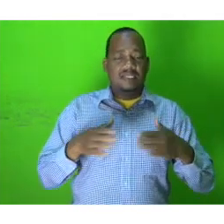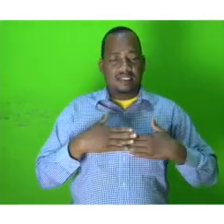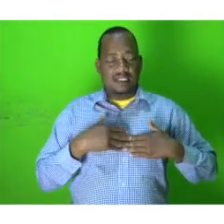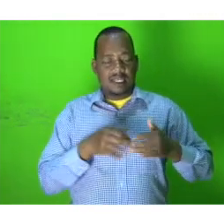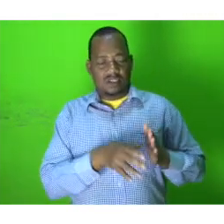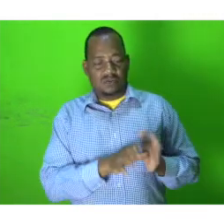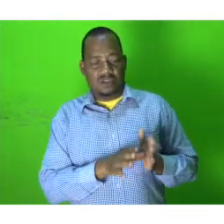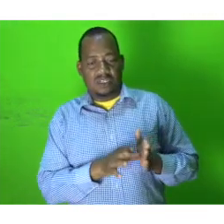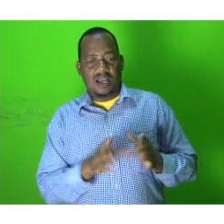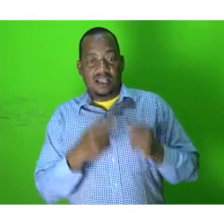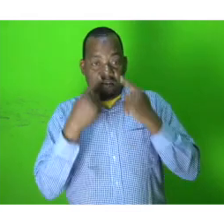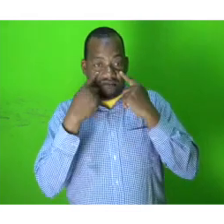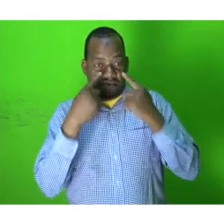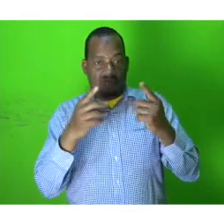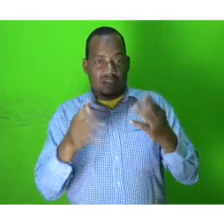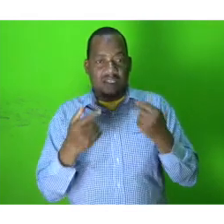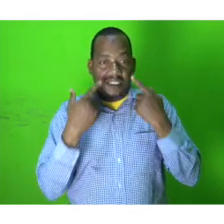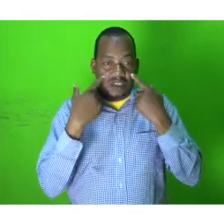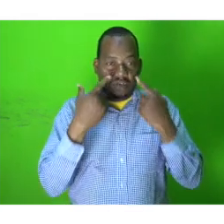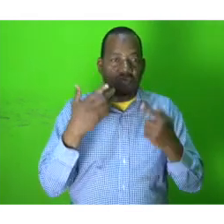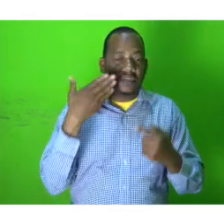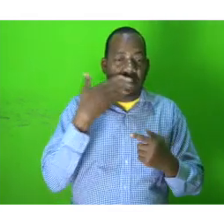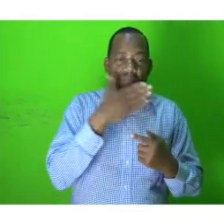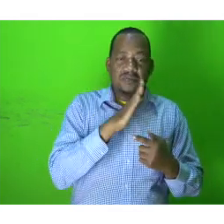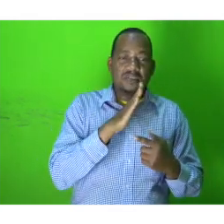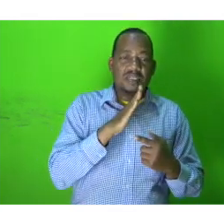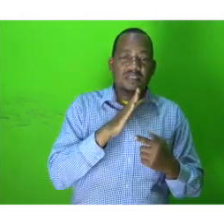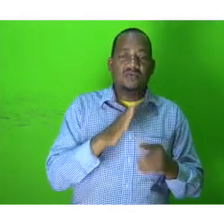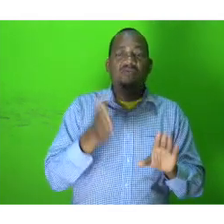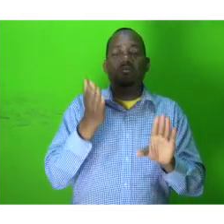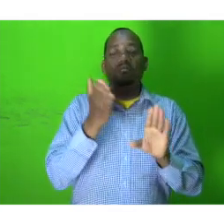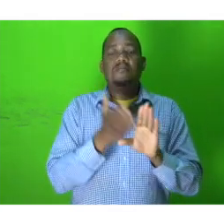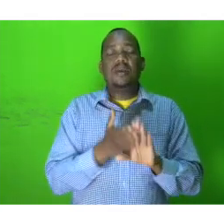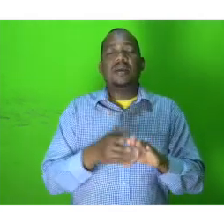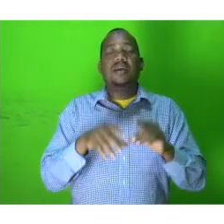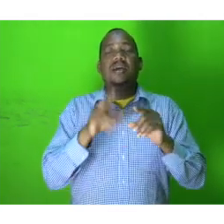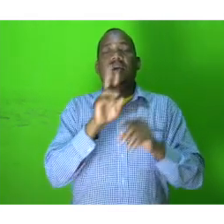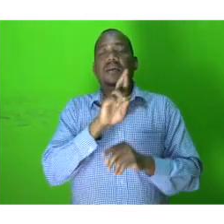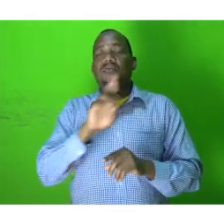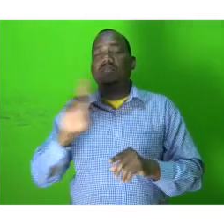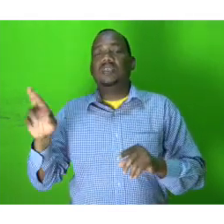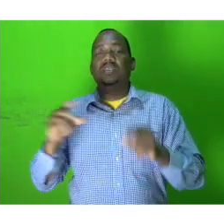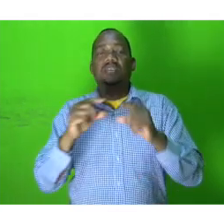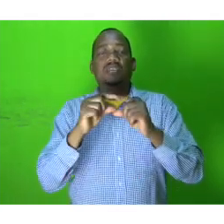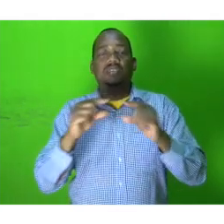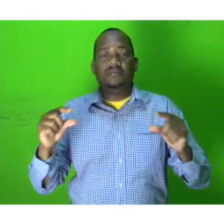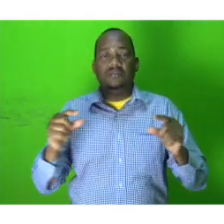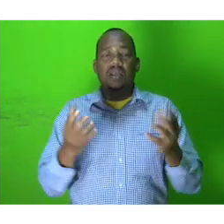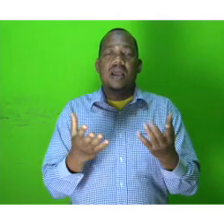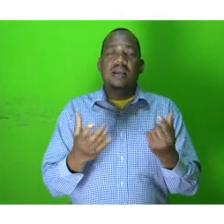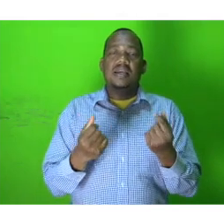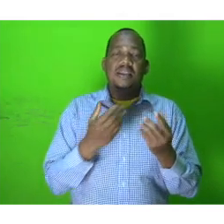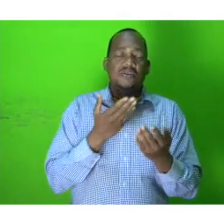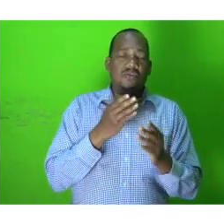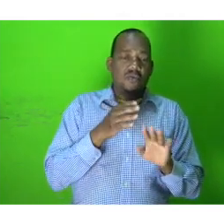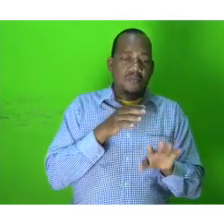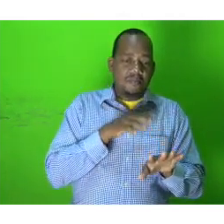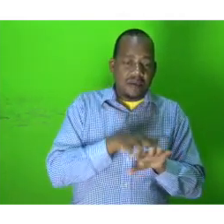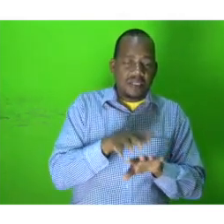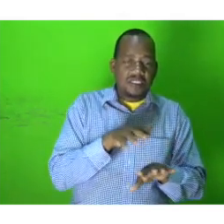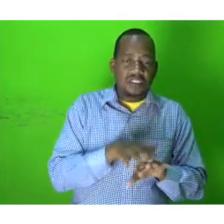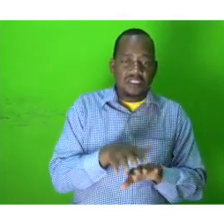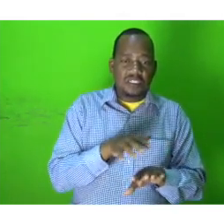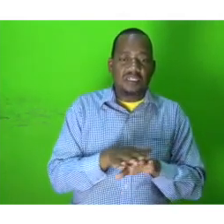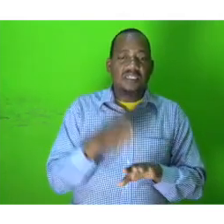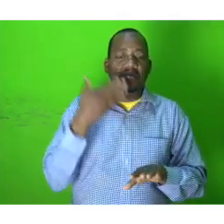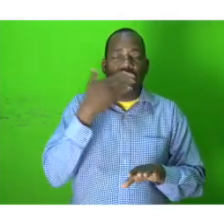us now look at the importance of bank reconciliation statement. Can you mention the